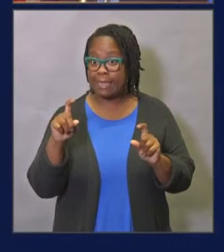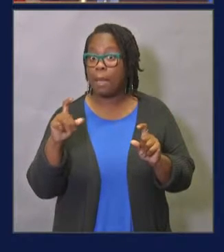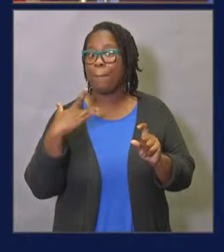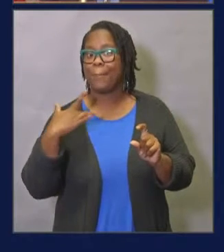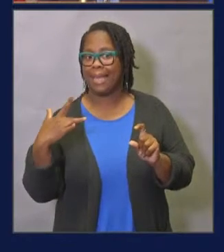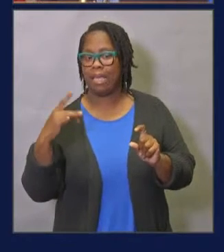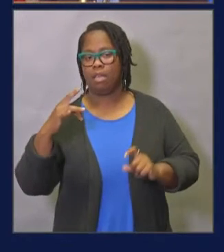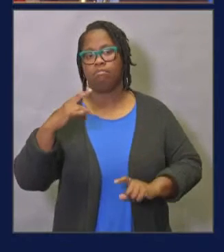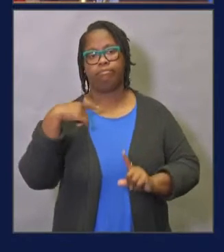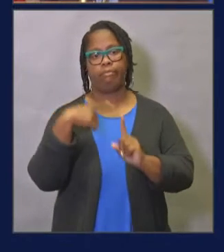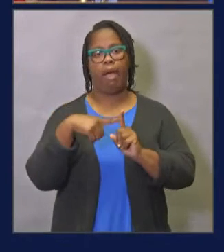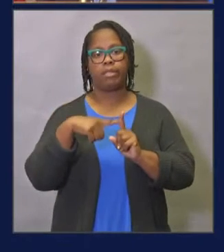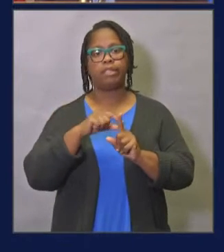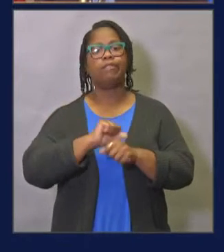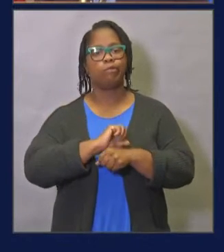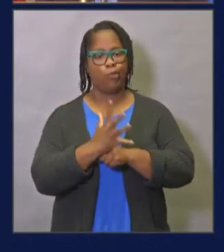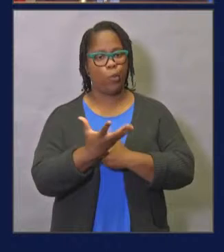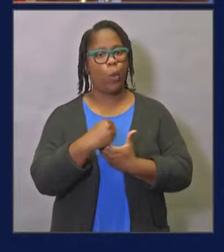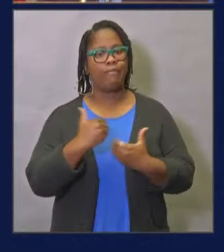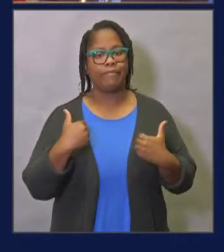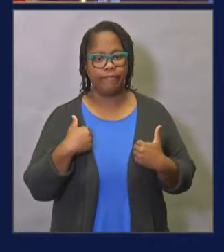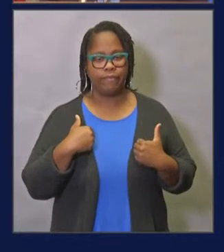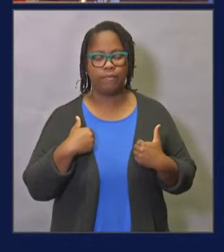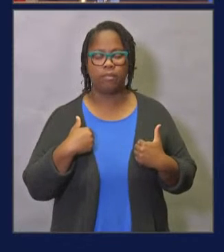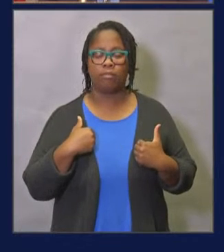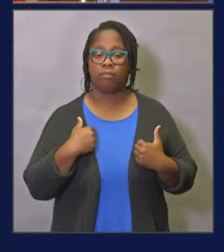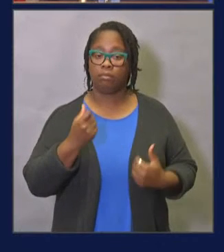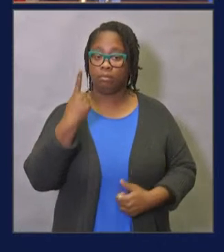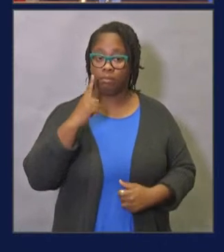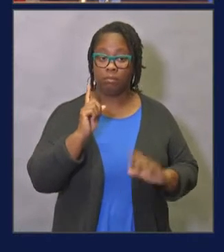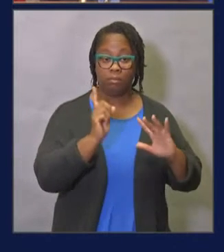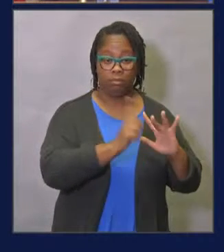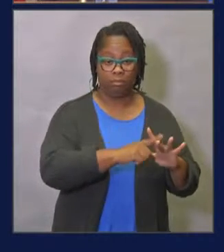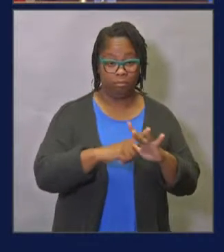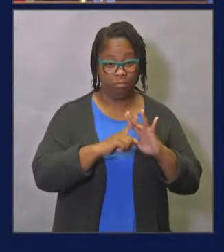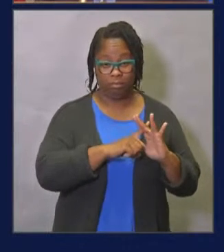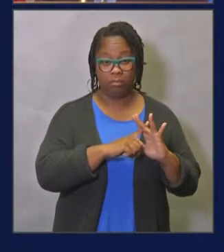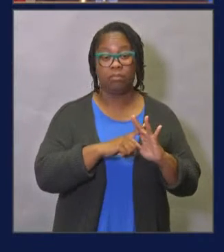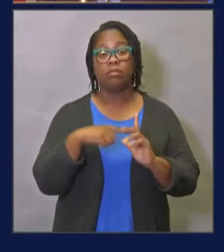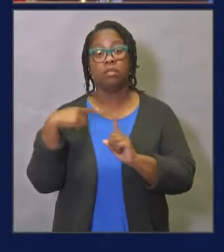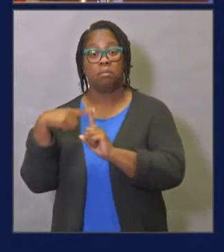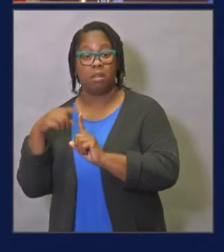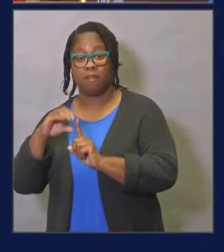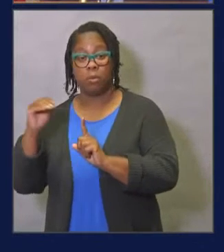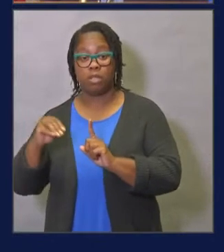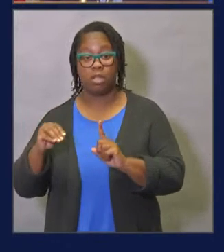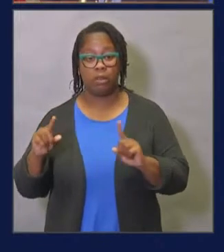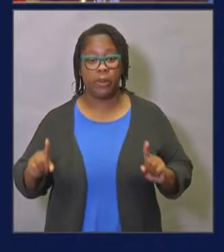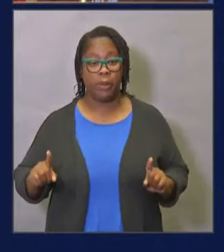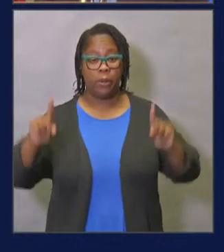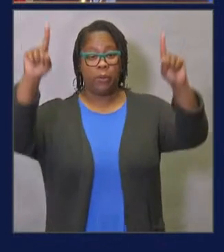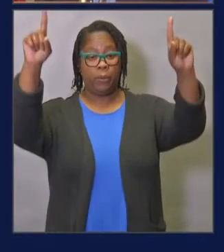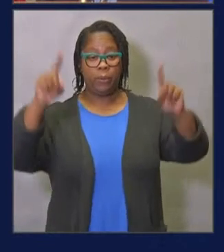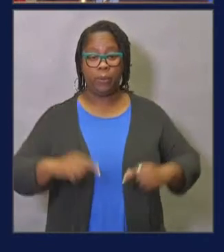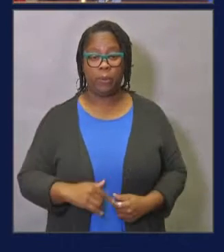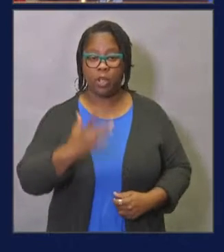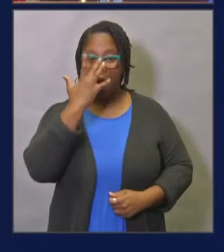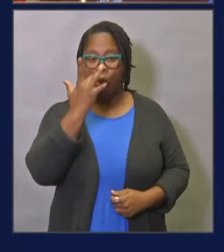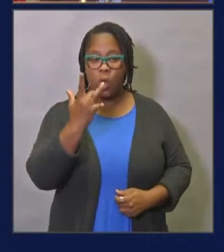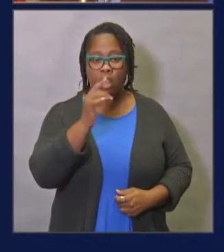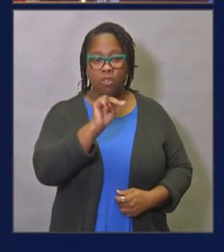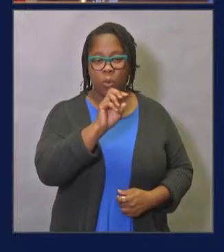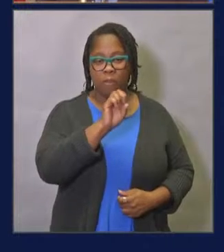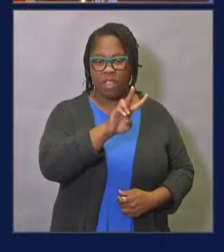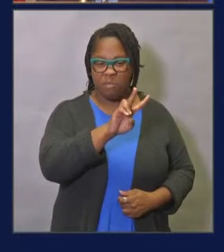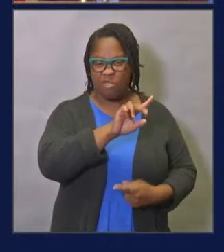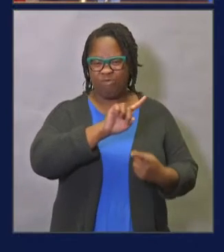positive. Like our cases, the positivity rate continues to sharply increase. From early November through November 29th,